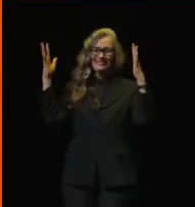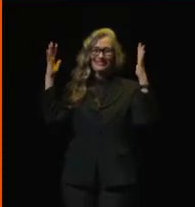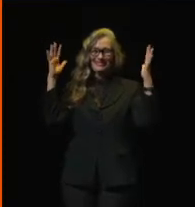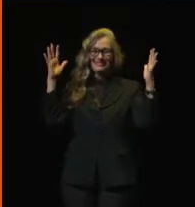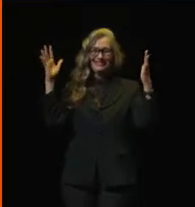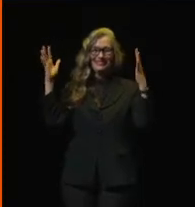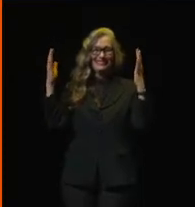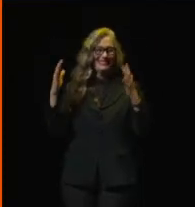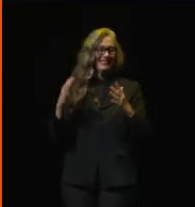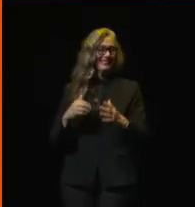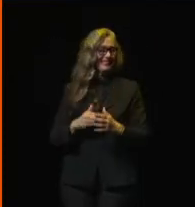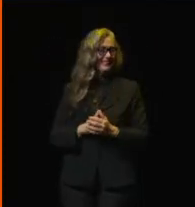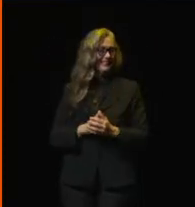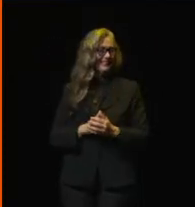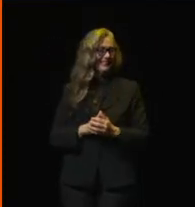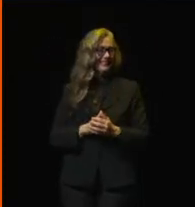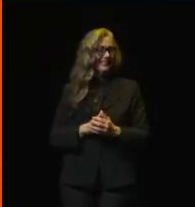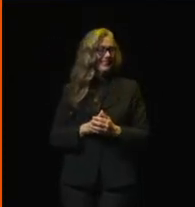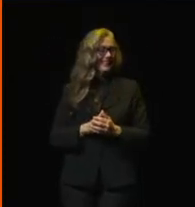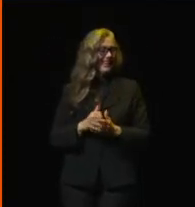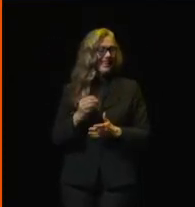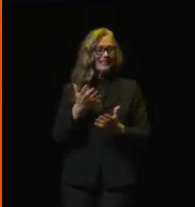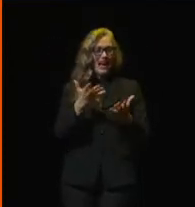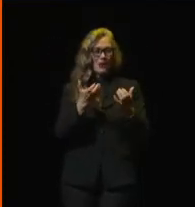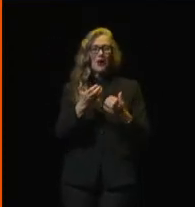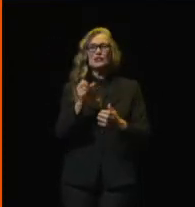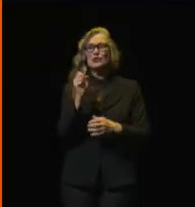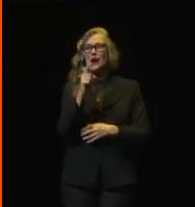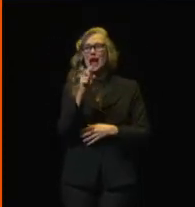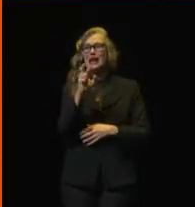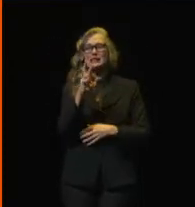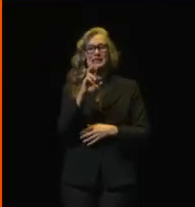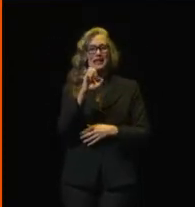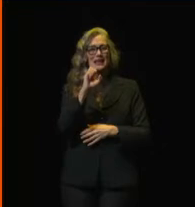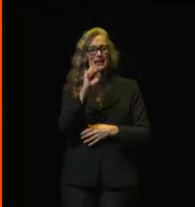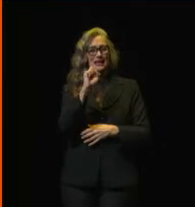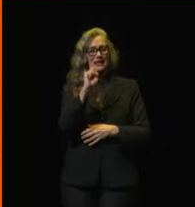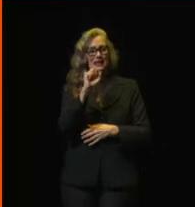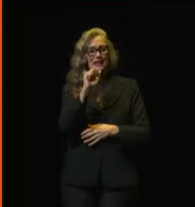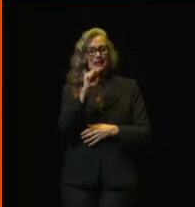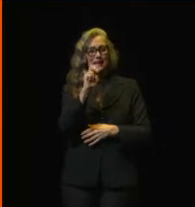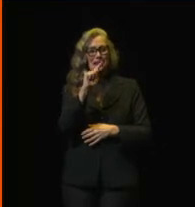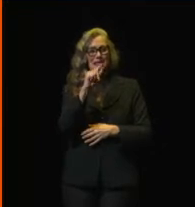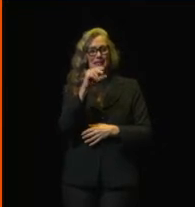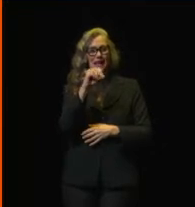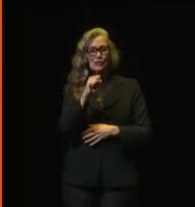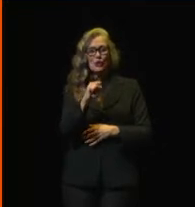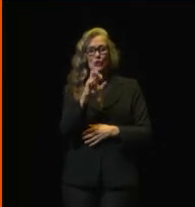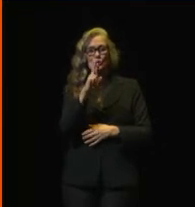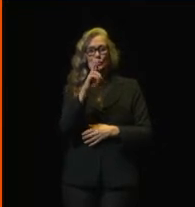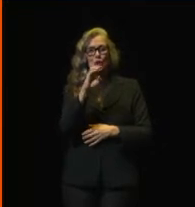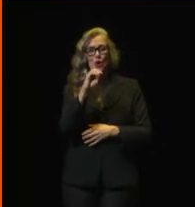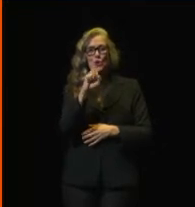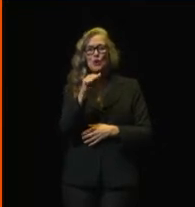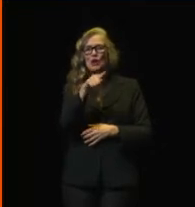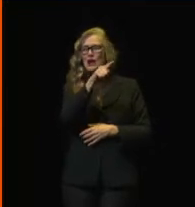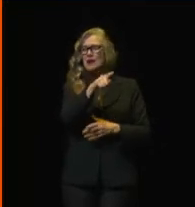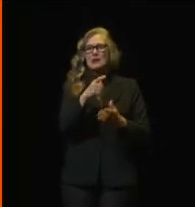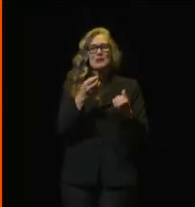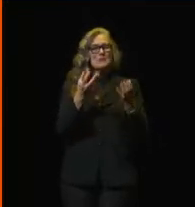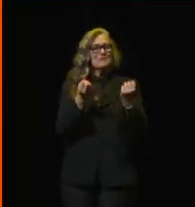I also would like to ask Carmen Rhodes to stand, because countless times she had to step into the caregiver role.